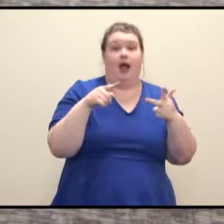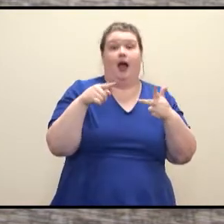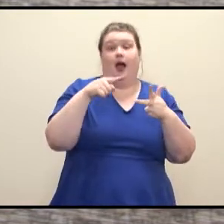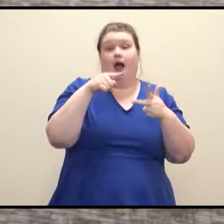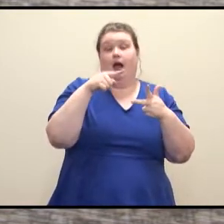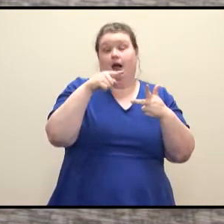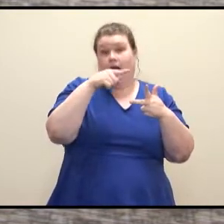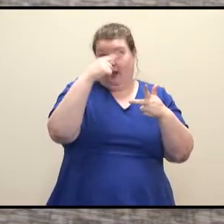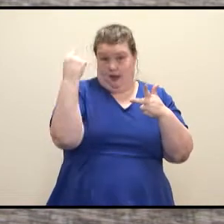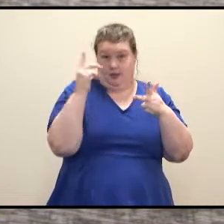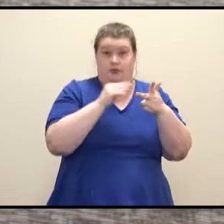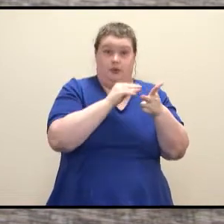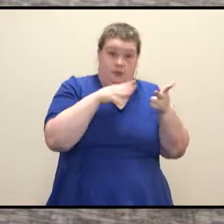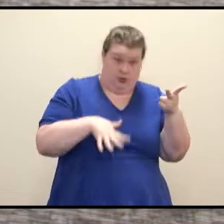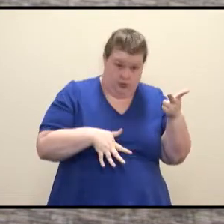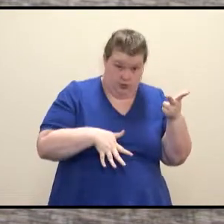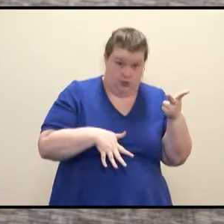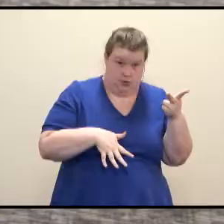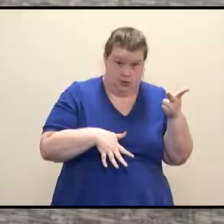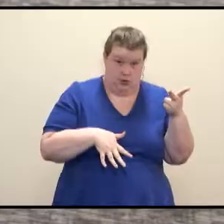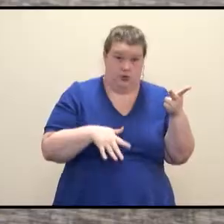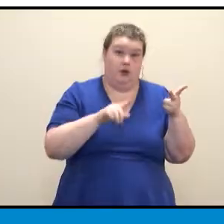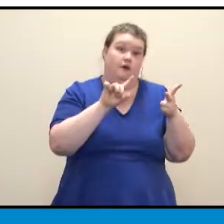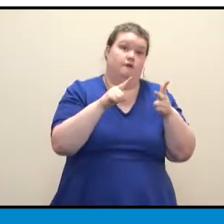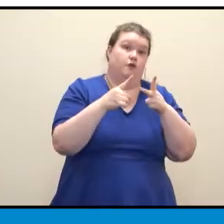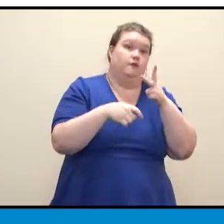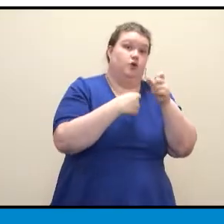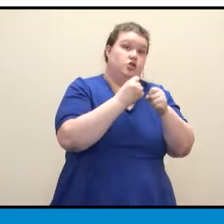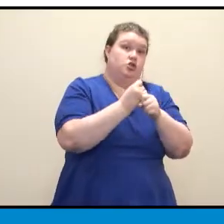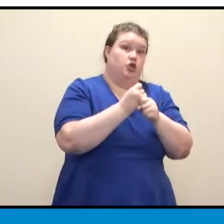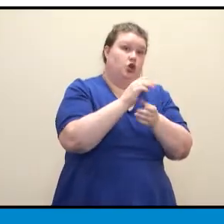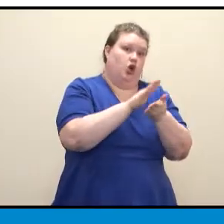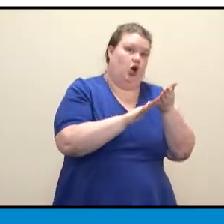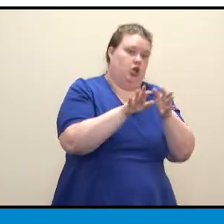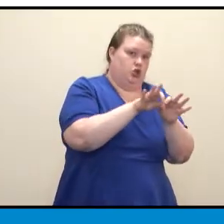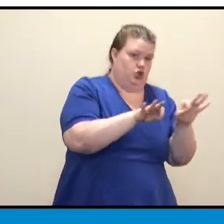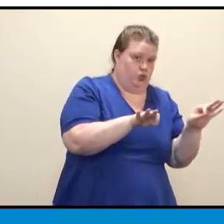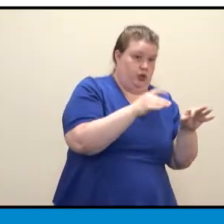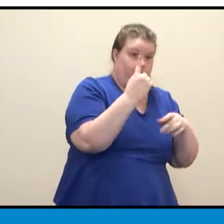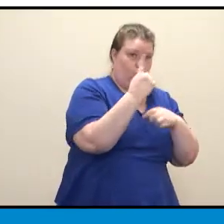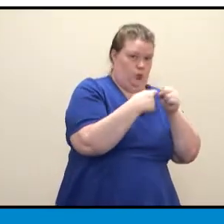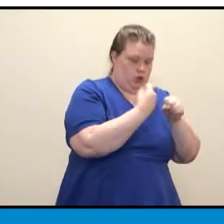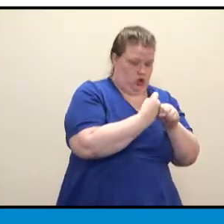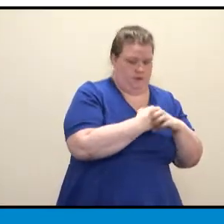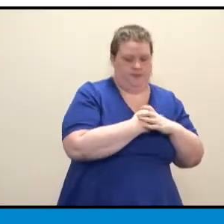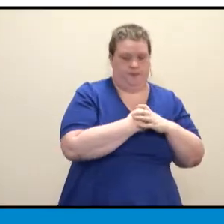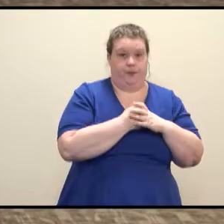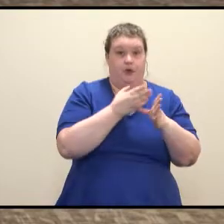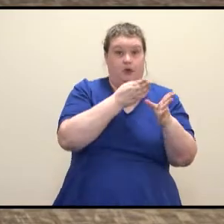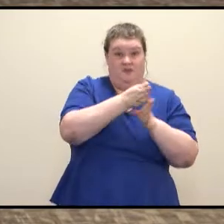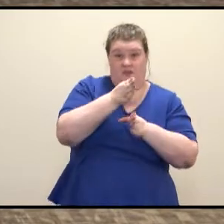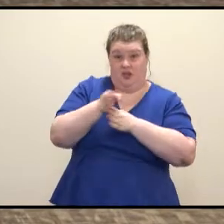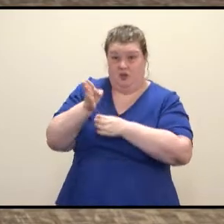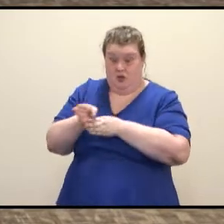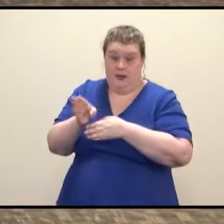and financial need working towards a first-year college degree. Fields from consideration include business, finance,